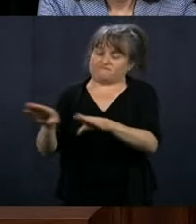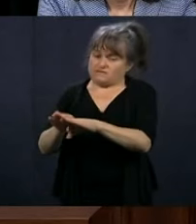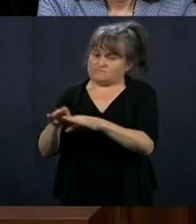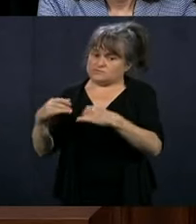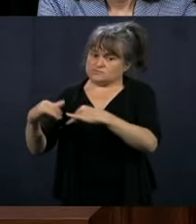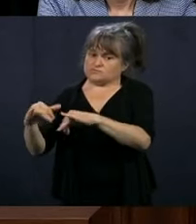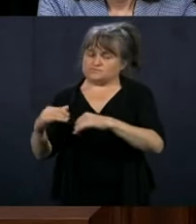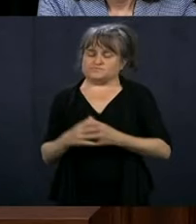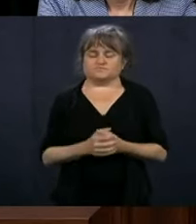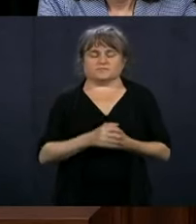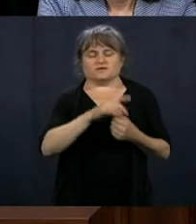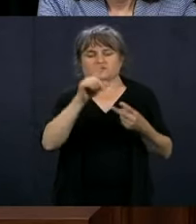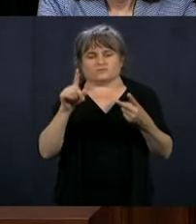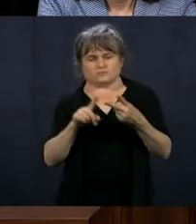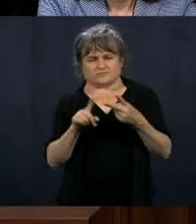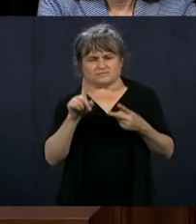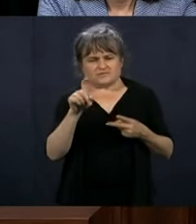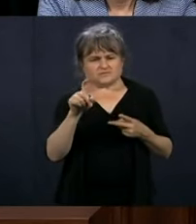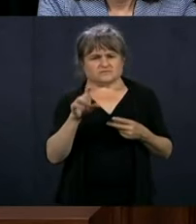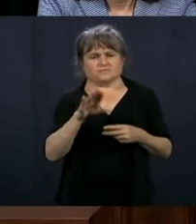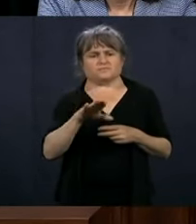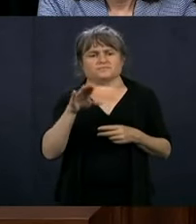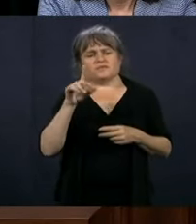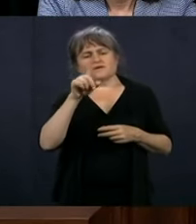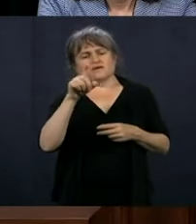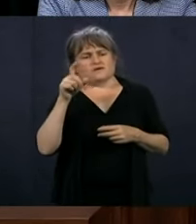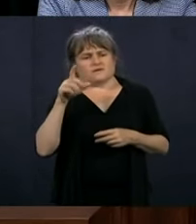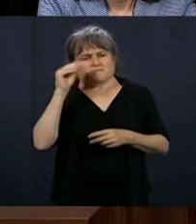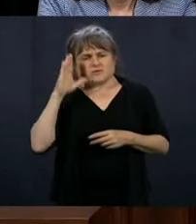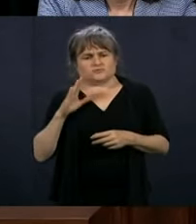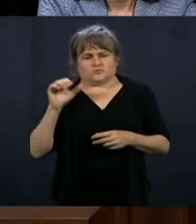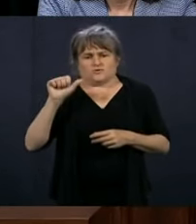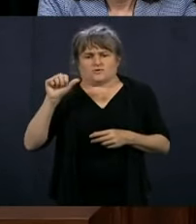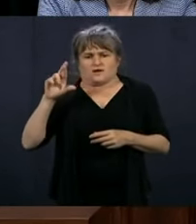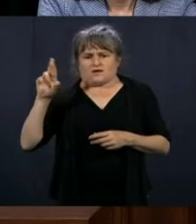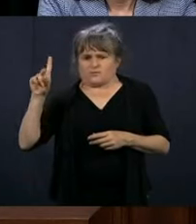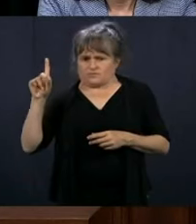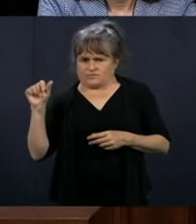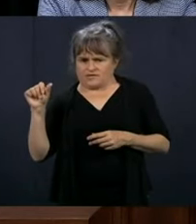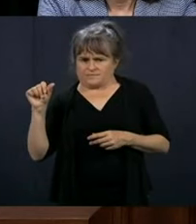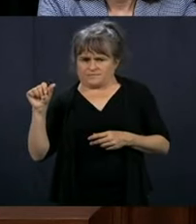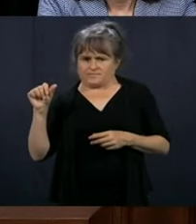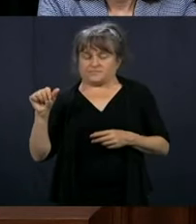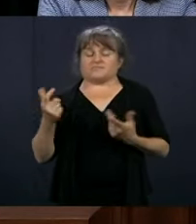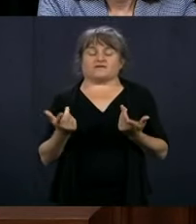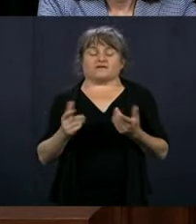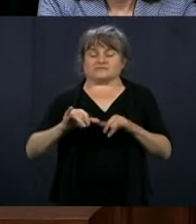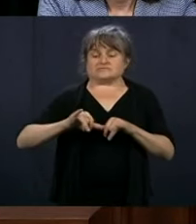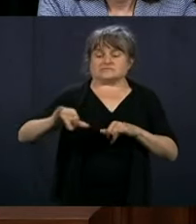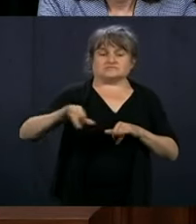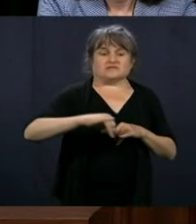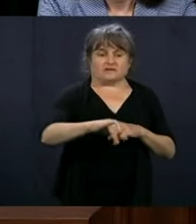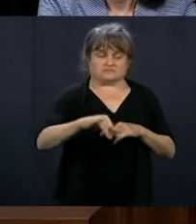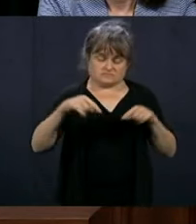Concerning physical distancing, Mr. Arruda, here it's 2 meters in